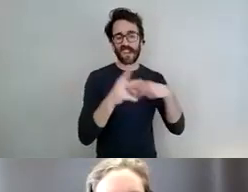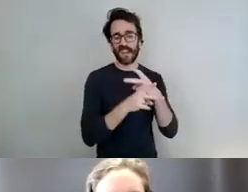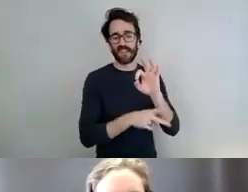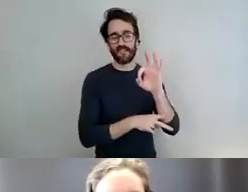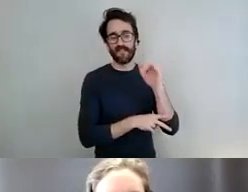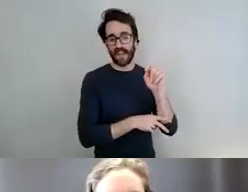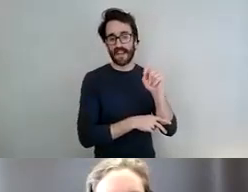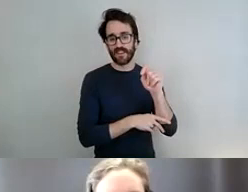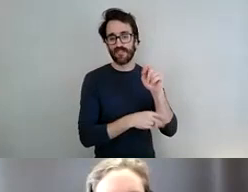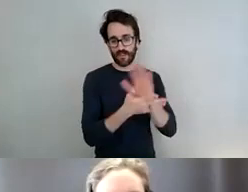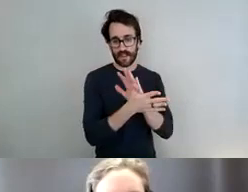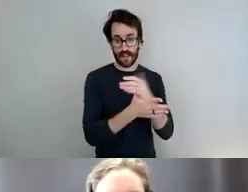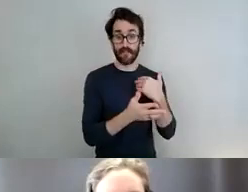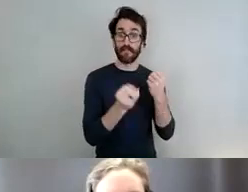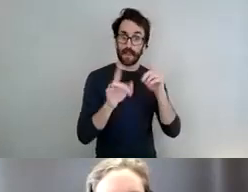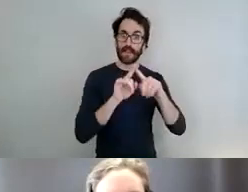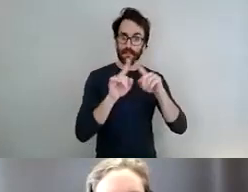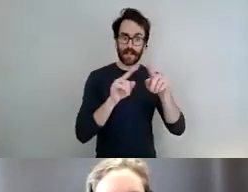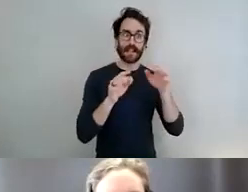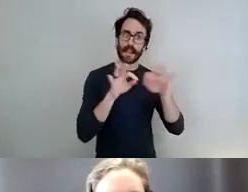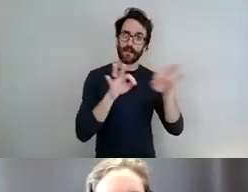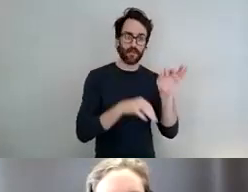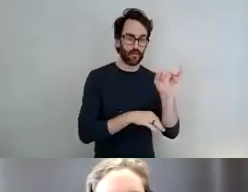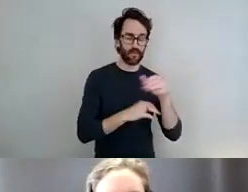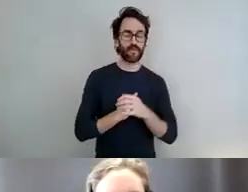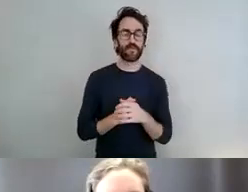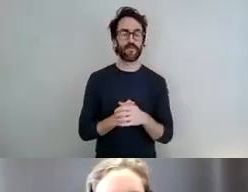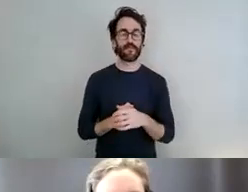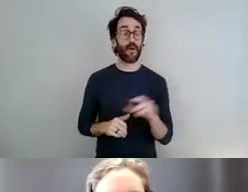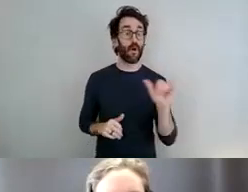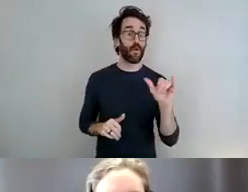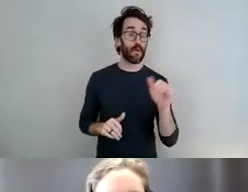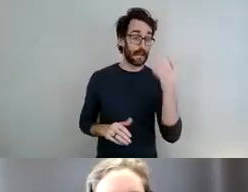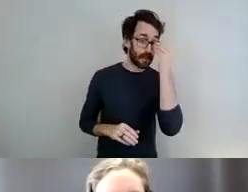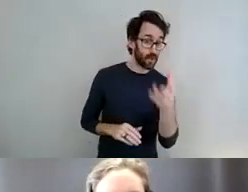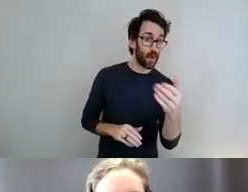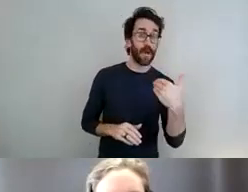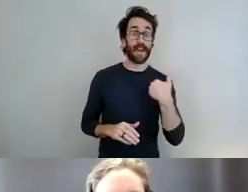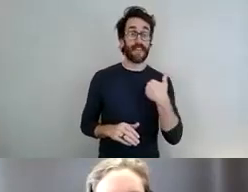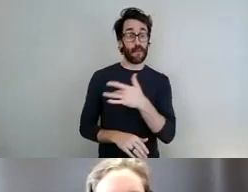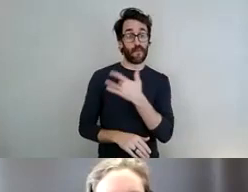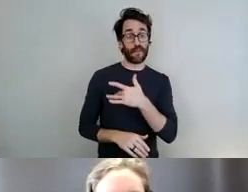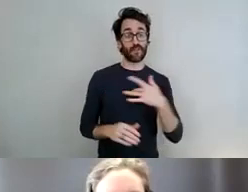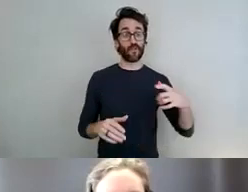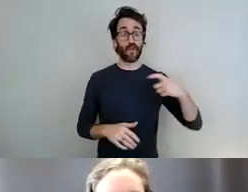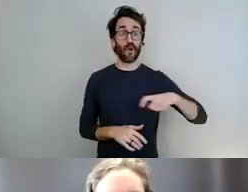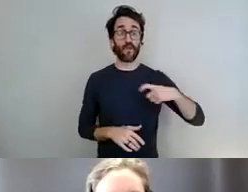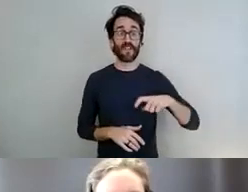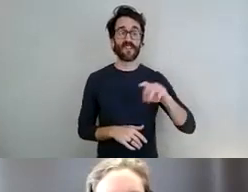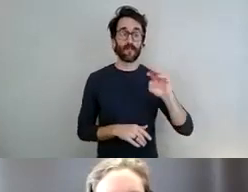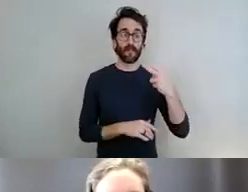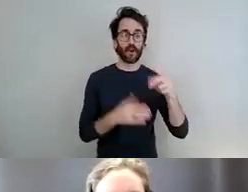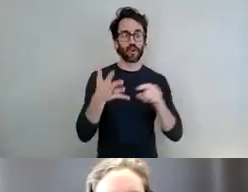you see here. Just want to let people know that we are hosting a provincial conference at the end of March